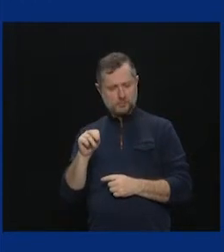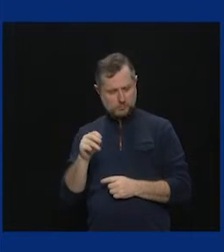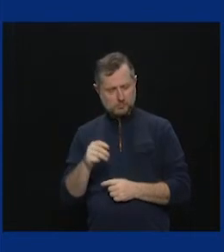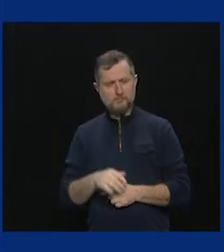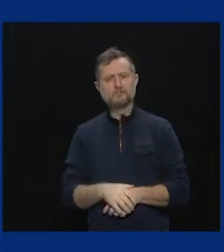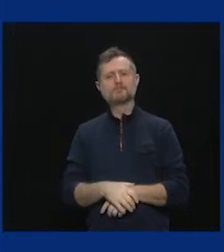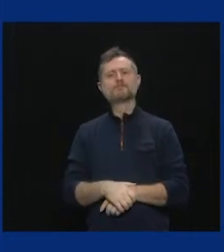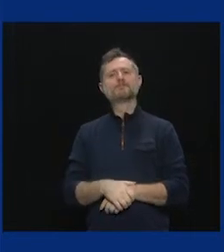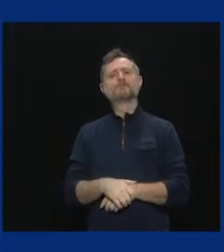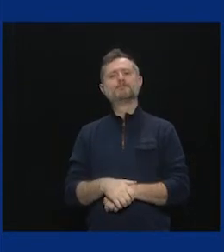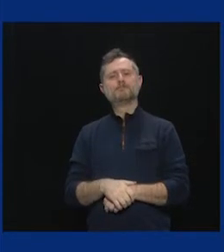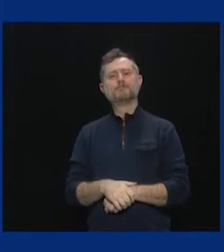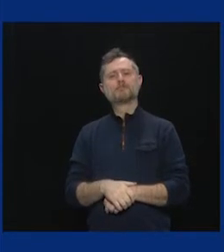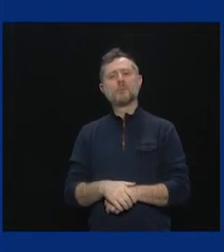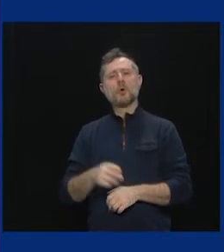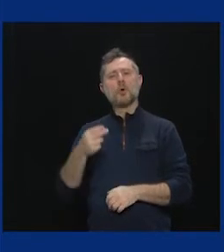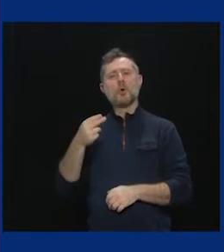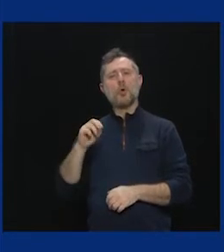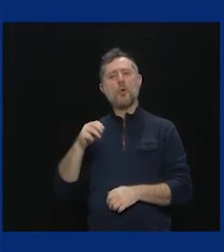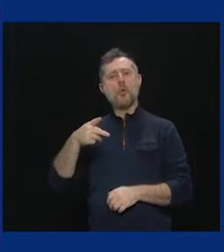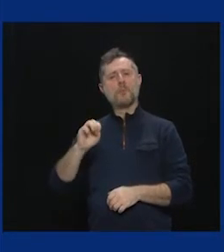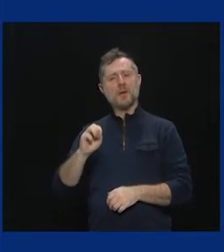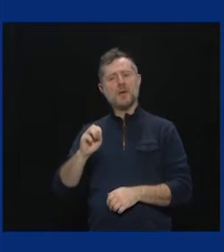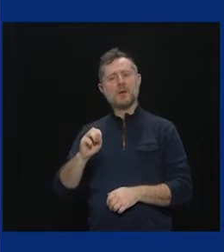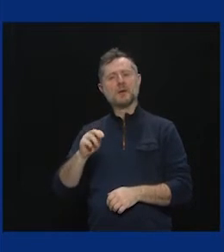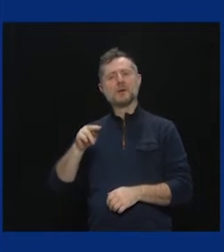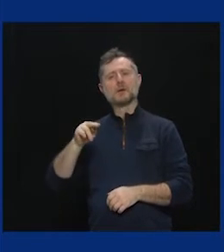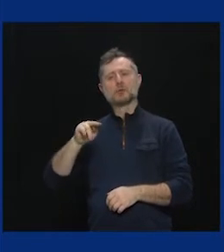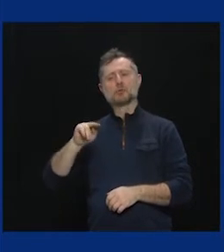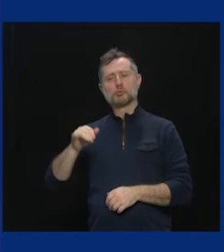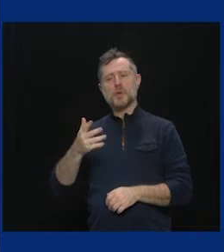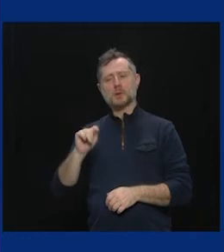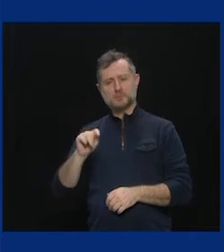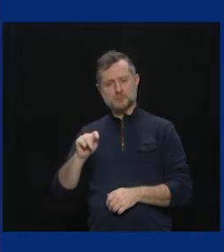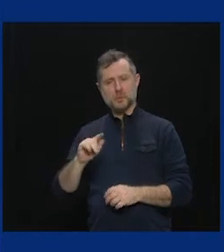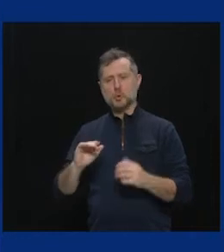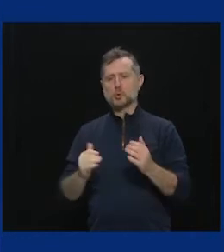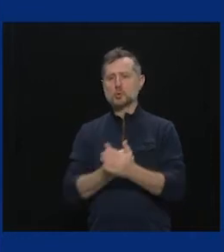Hope Knight, our incoming Empire State Development president. Congratulations, Hope.